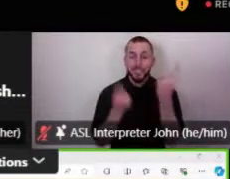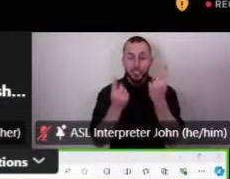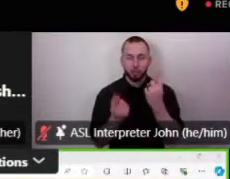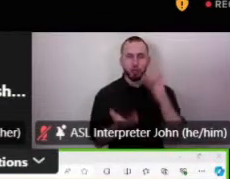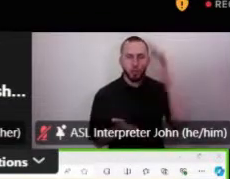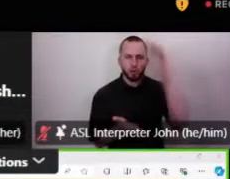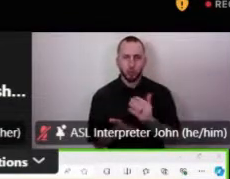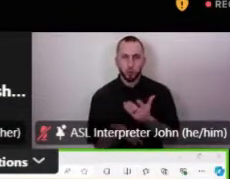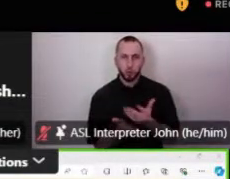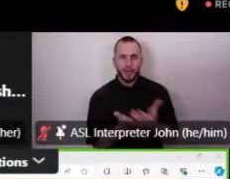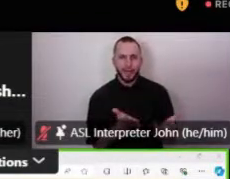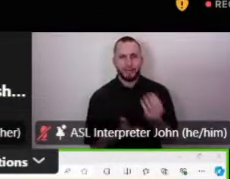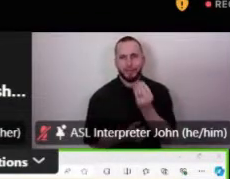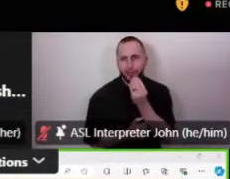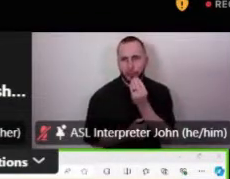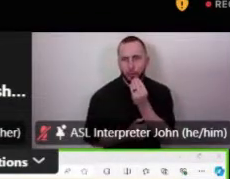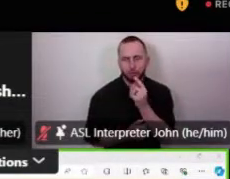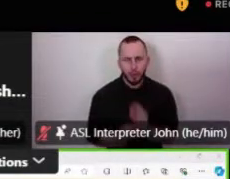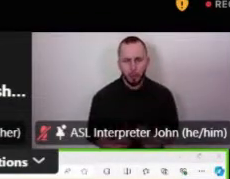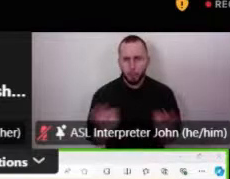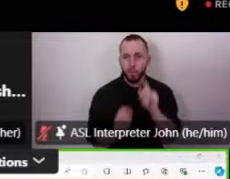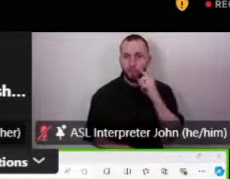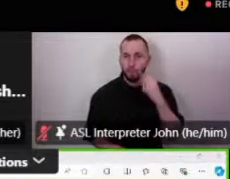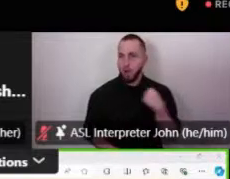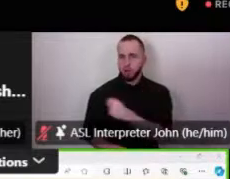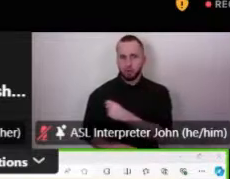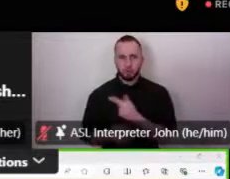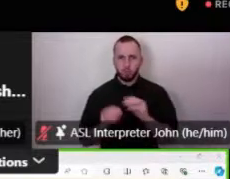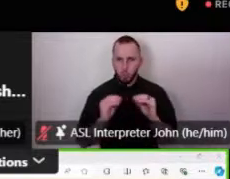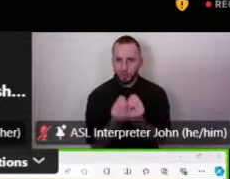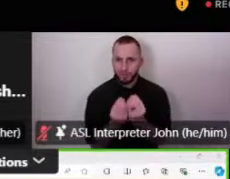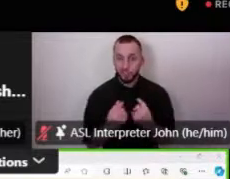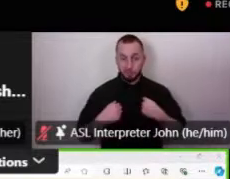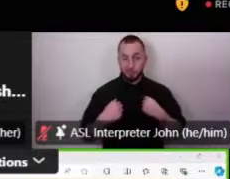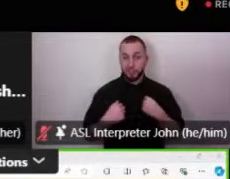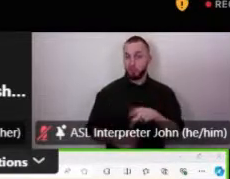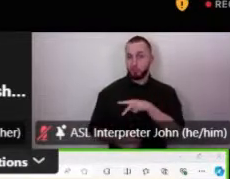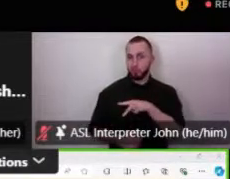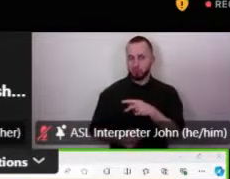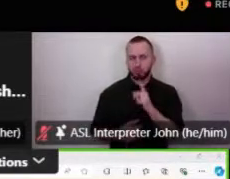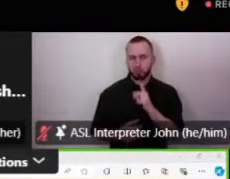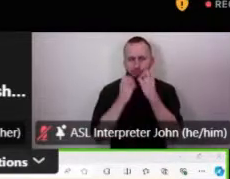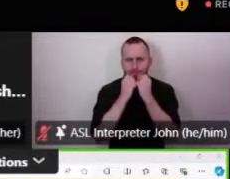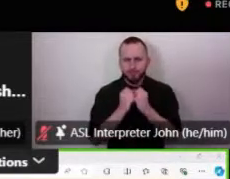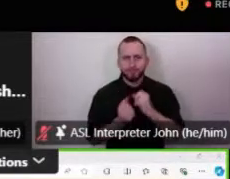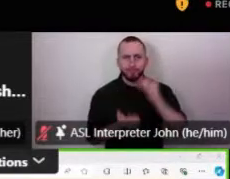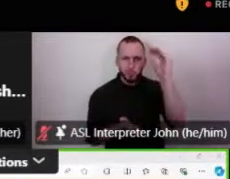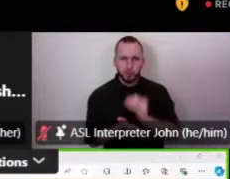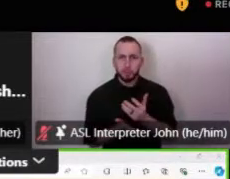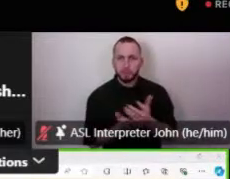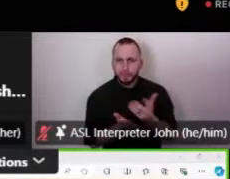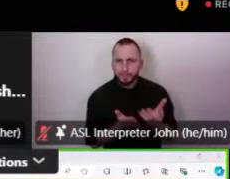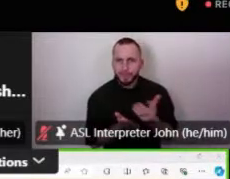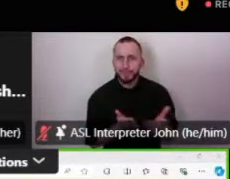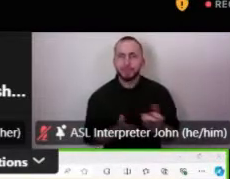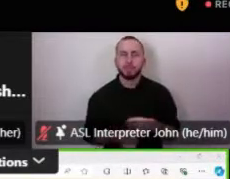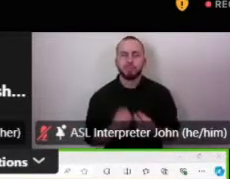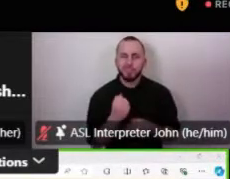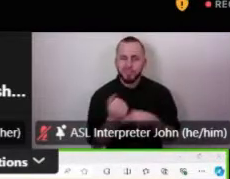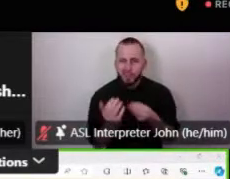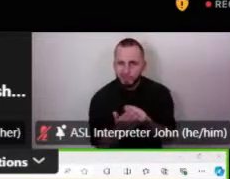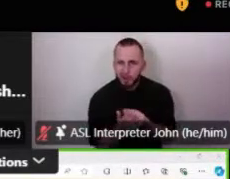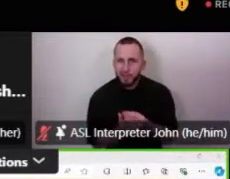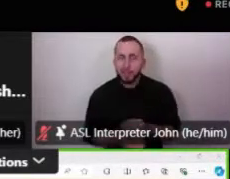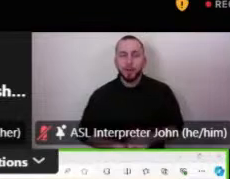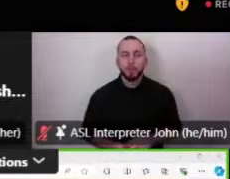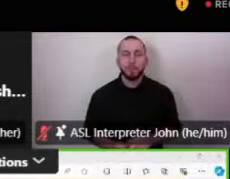us as an organization and myself as an individual, thinking about it in ways to save money and then eat fresher produce for longer.